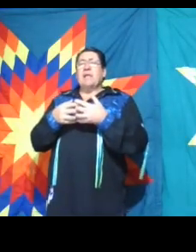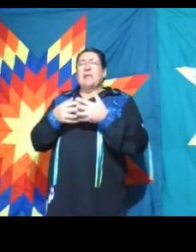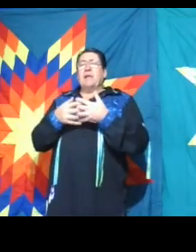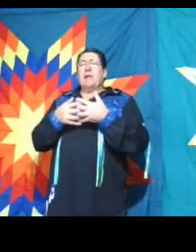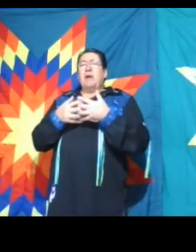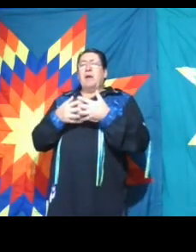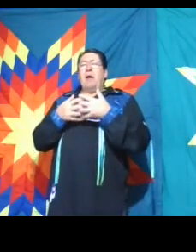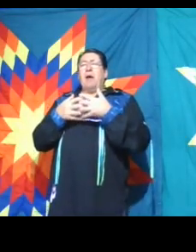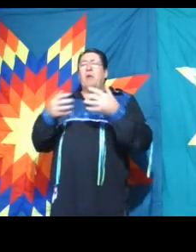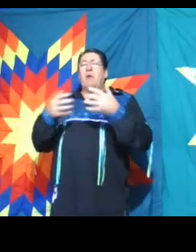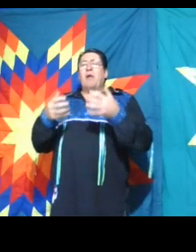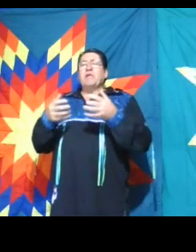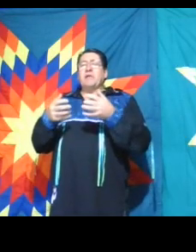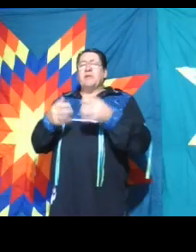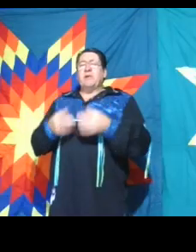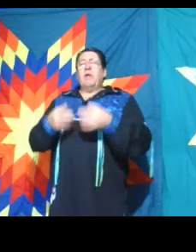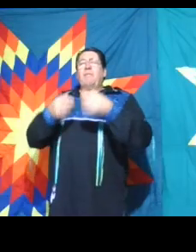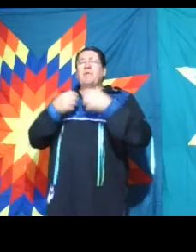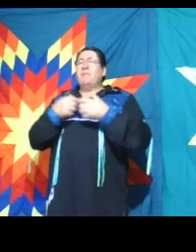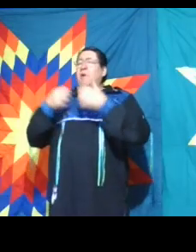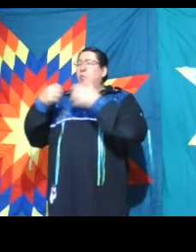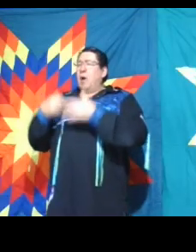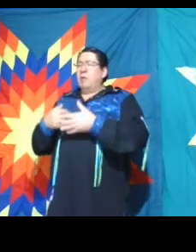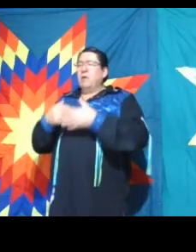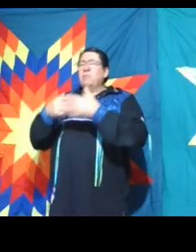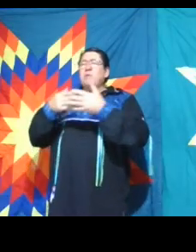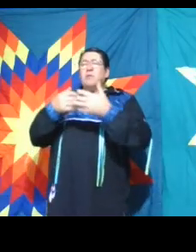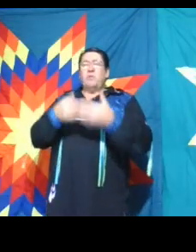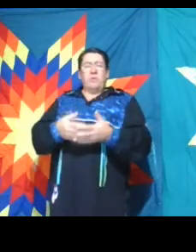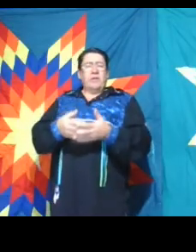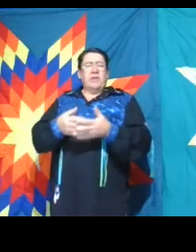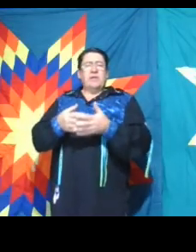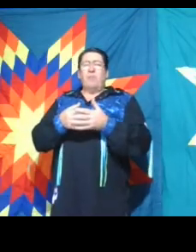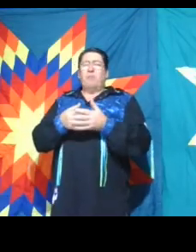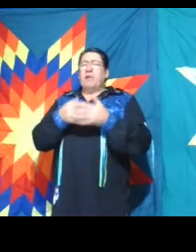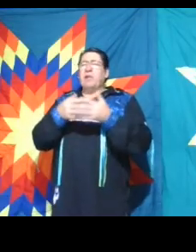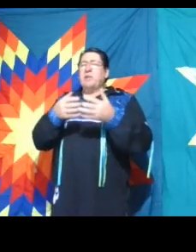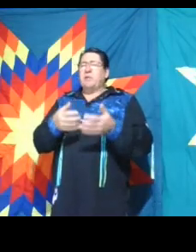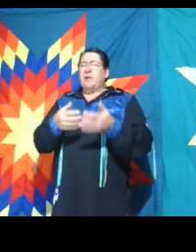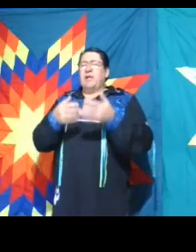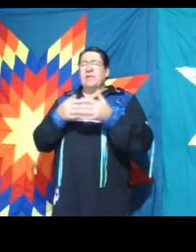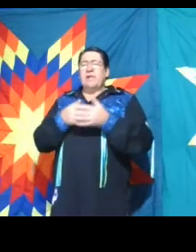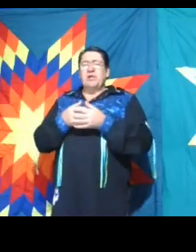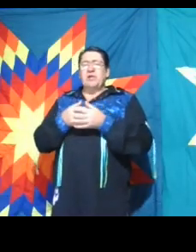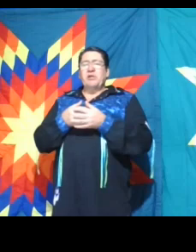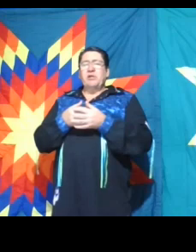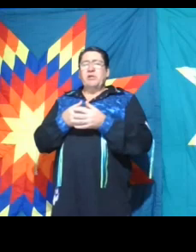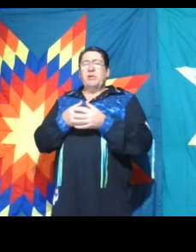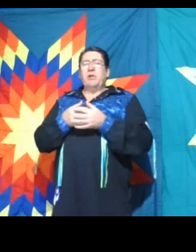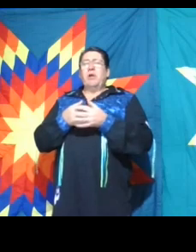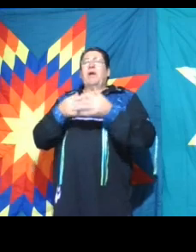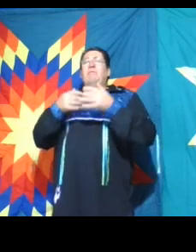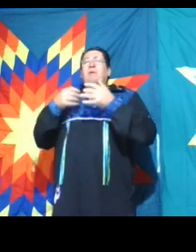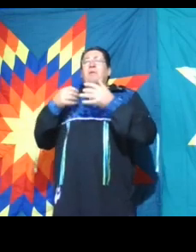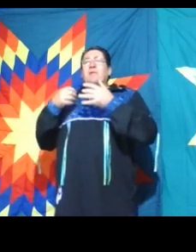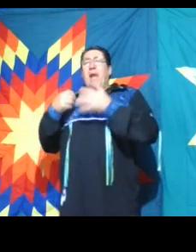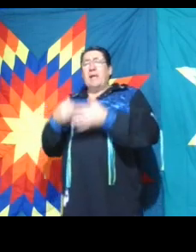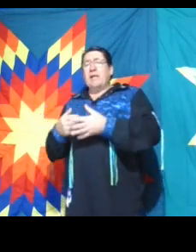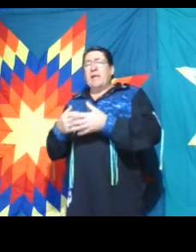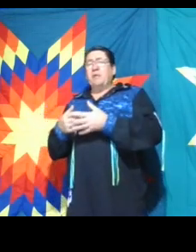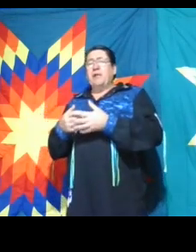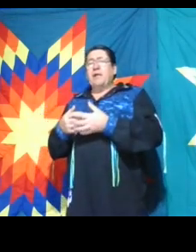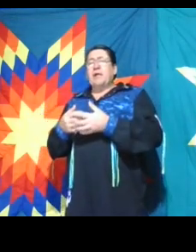exact questions. First of all, welcome to this company, this organization. If there